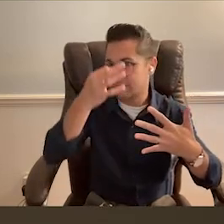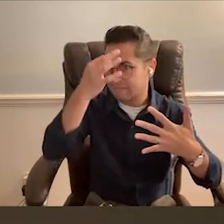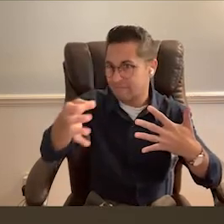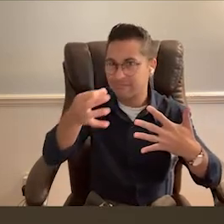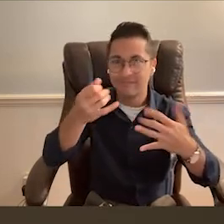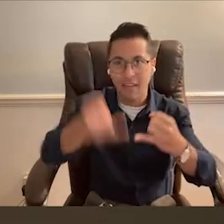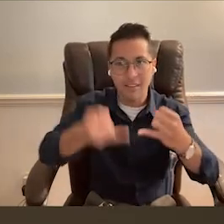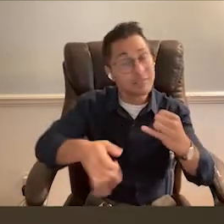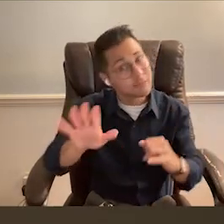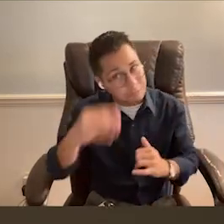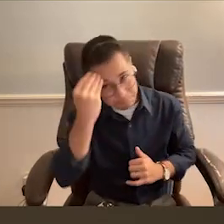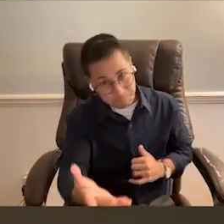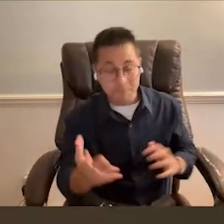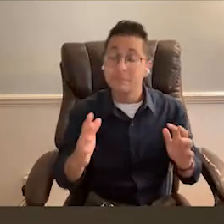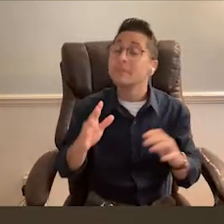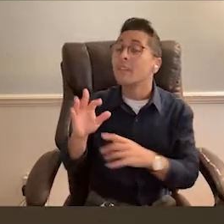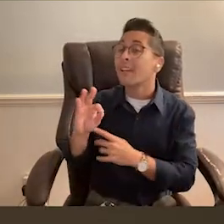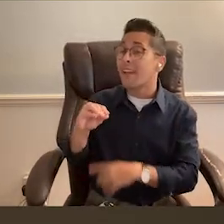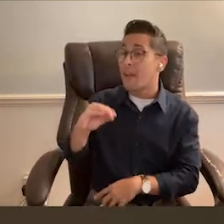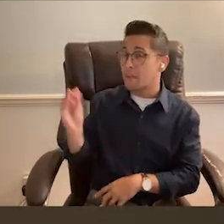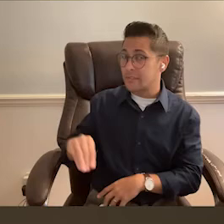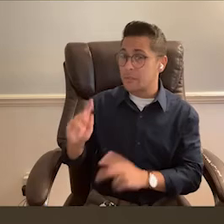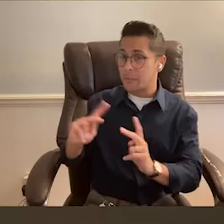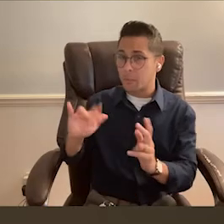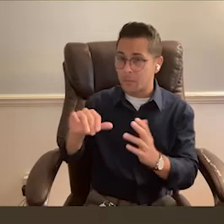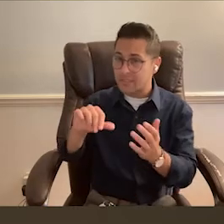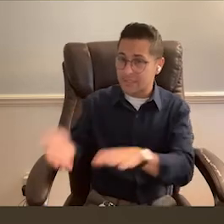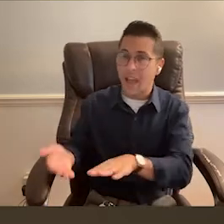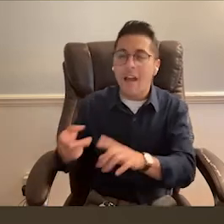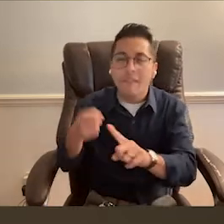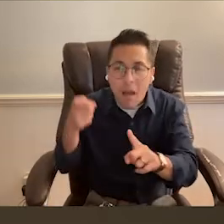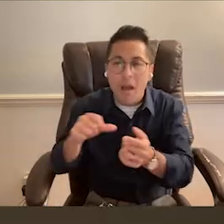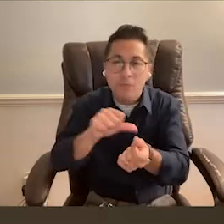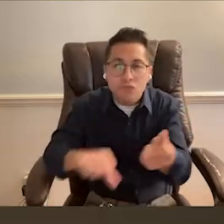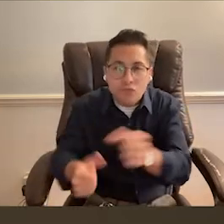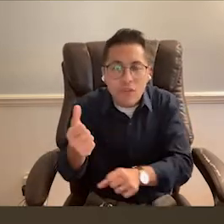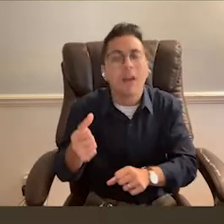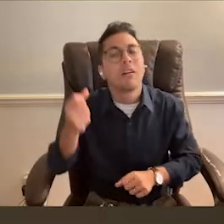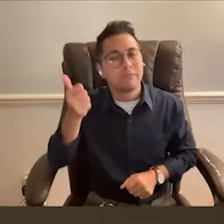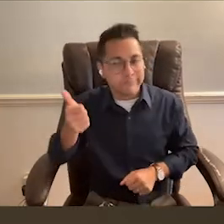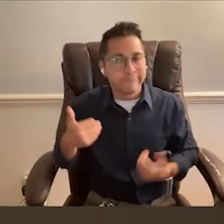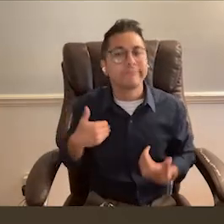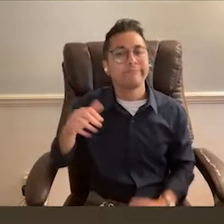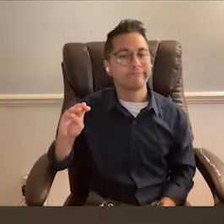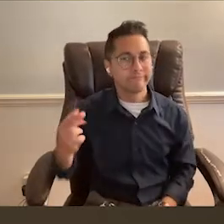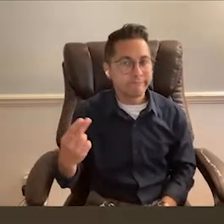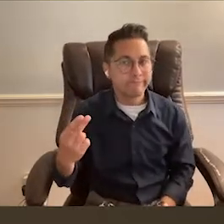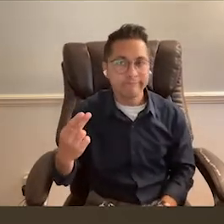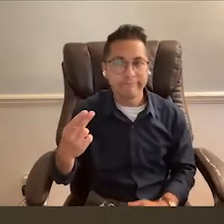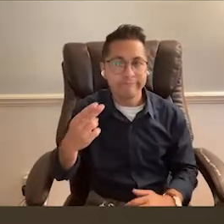So that should tell you something. Also, nearly 90% of people who die